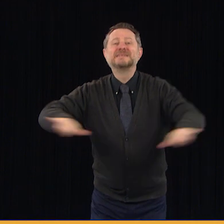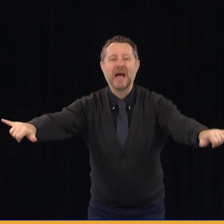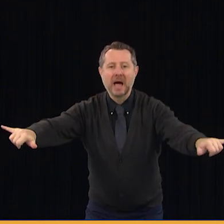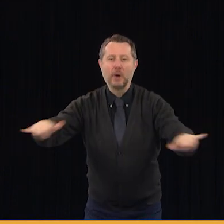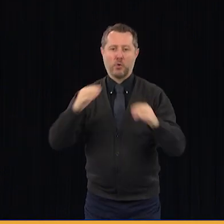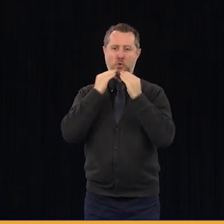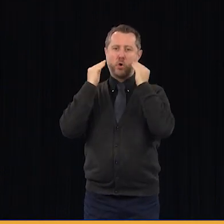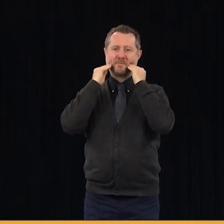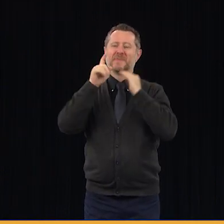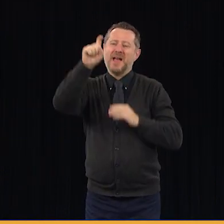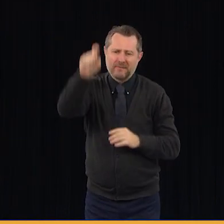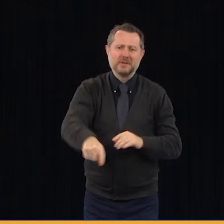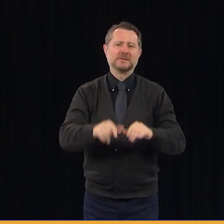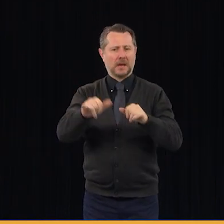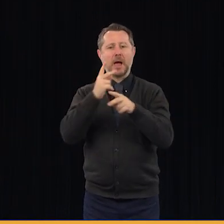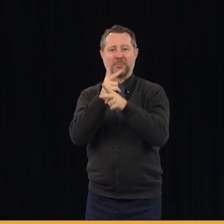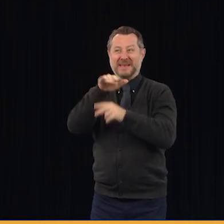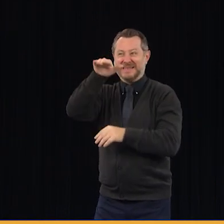curve flat.